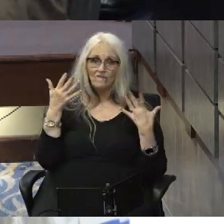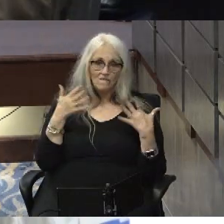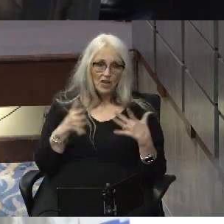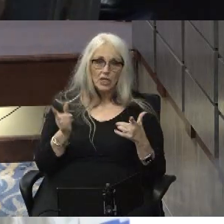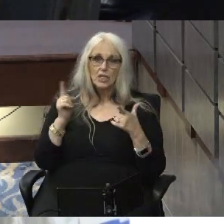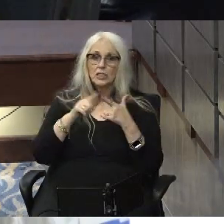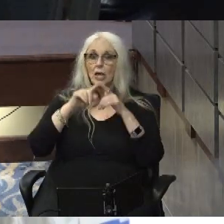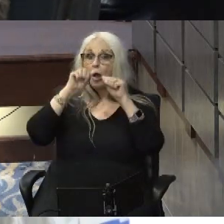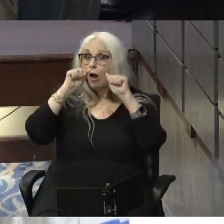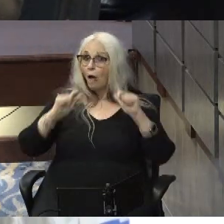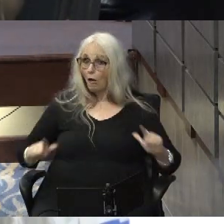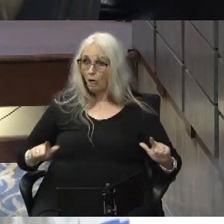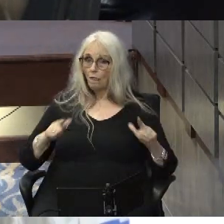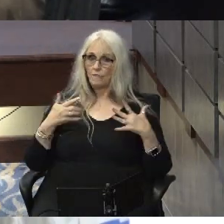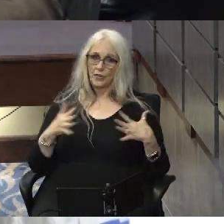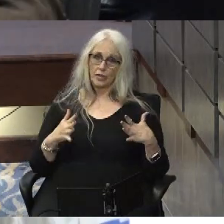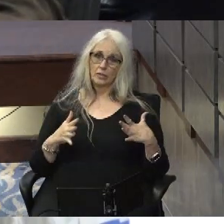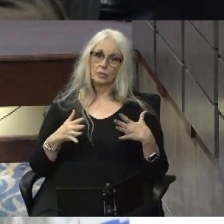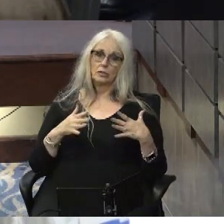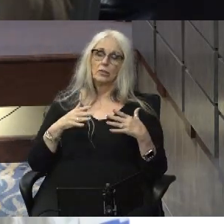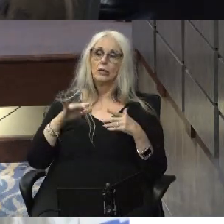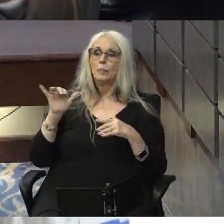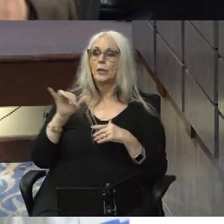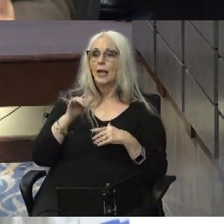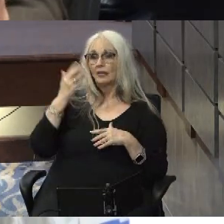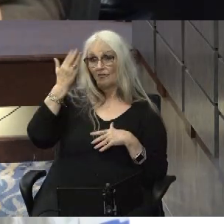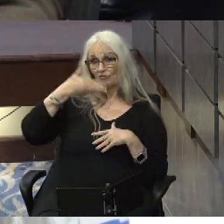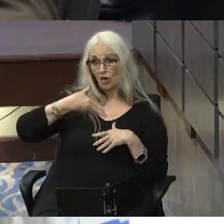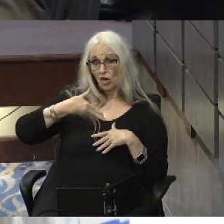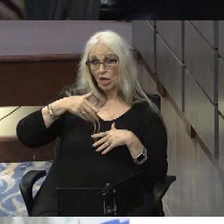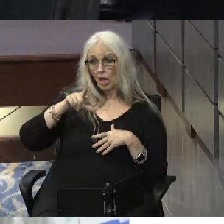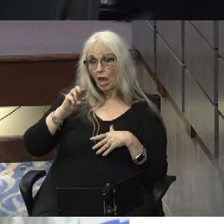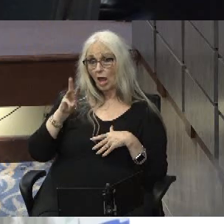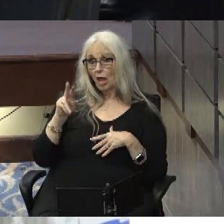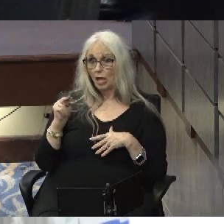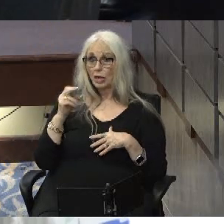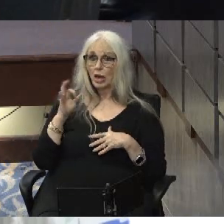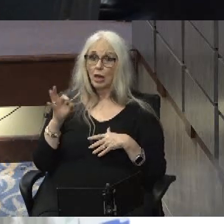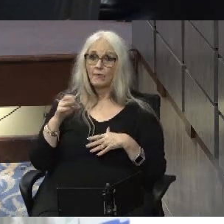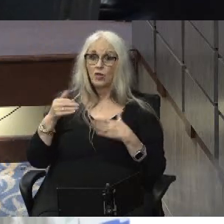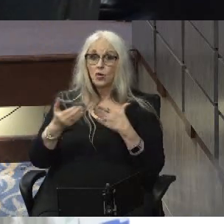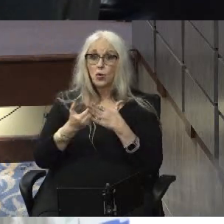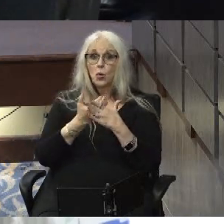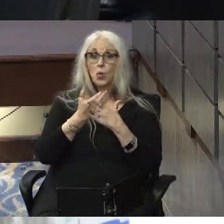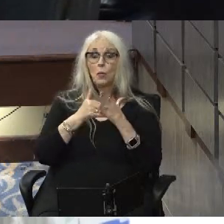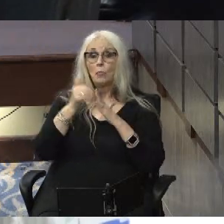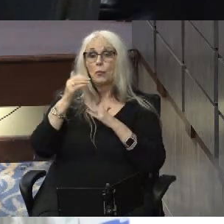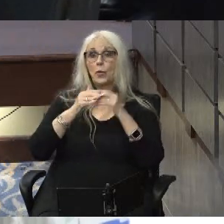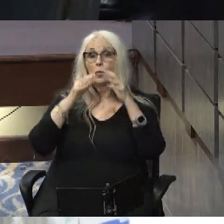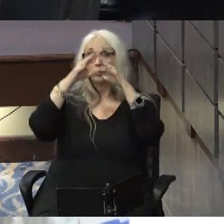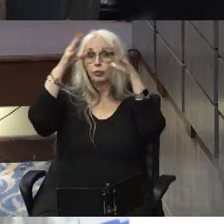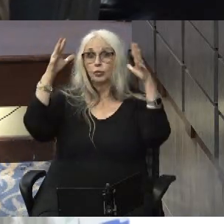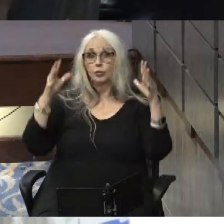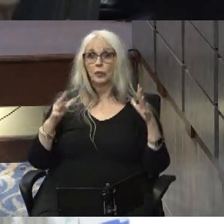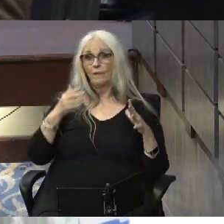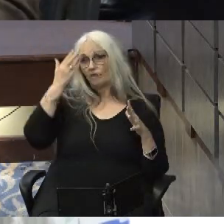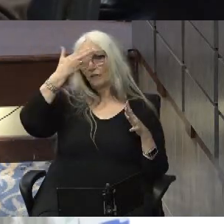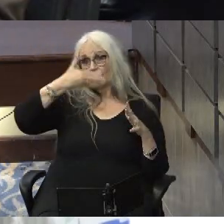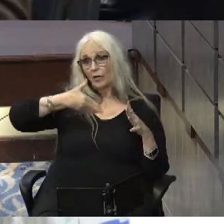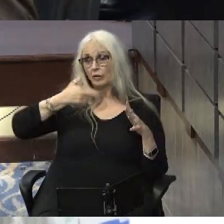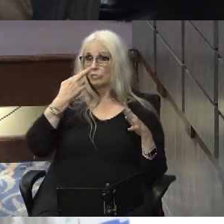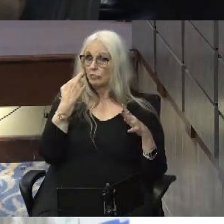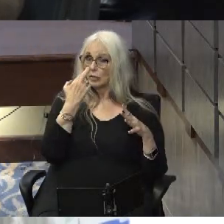the extent that it's engaged as the front lawn of the new pavilion and it's the front door of the restaurant development and the